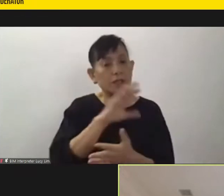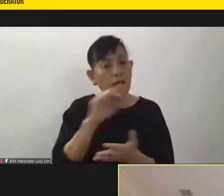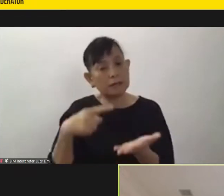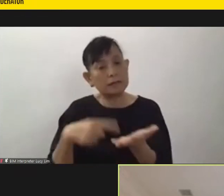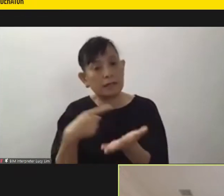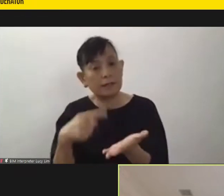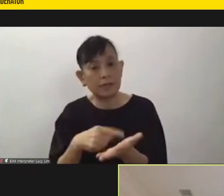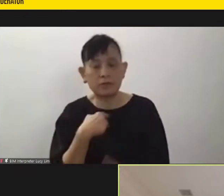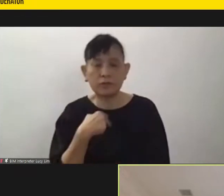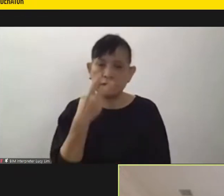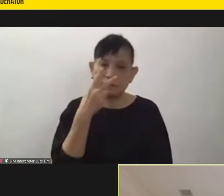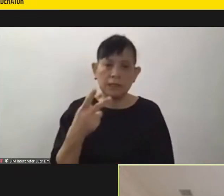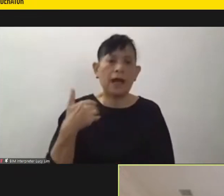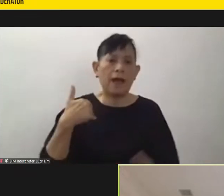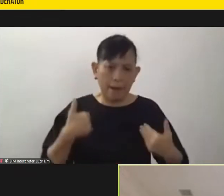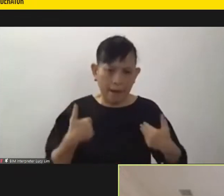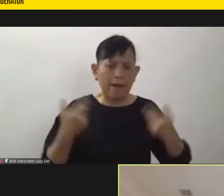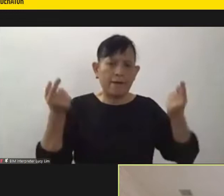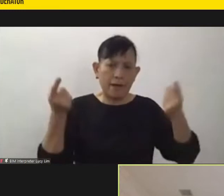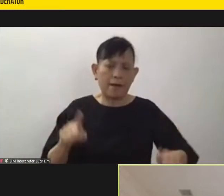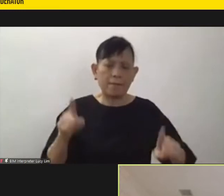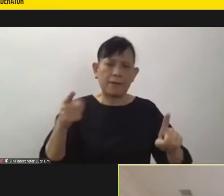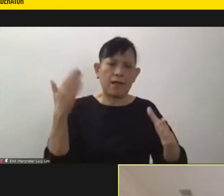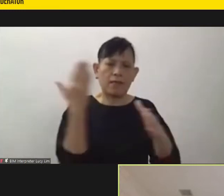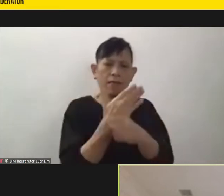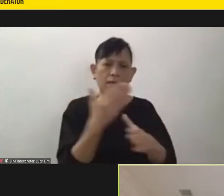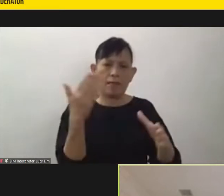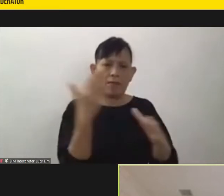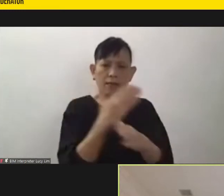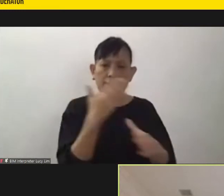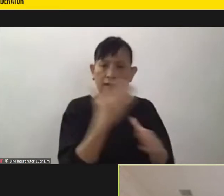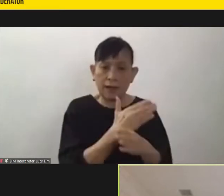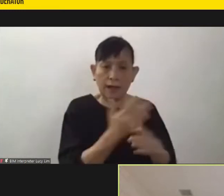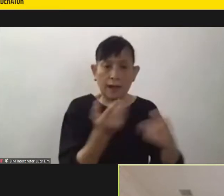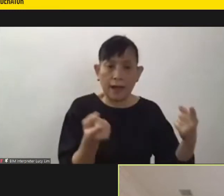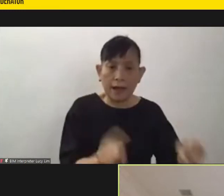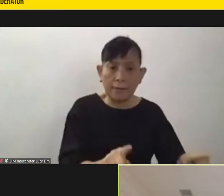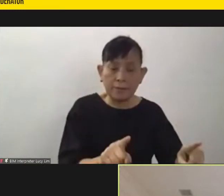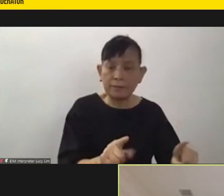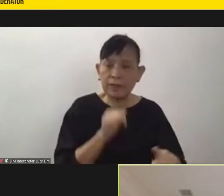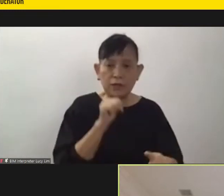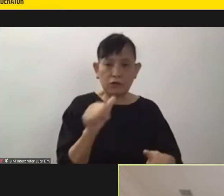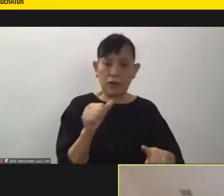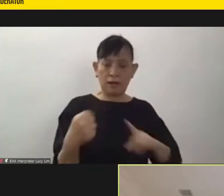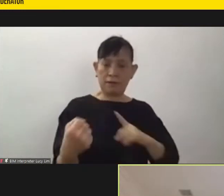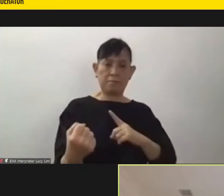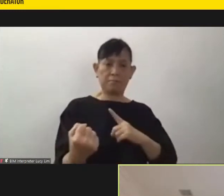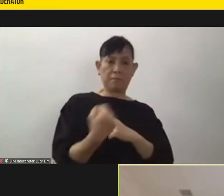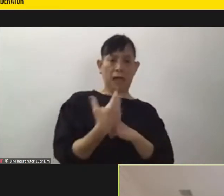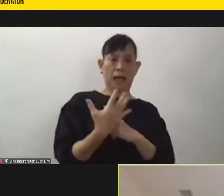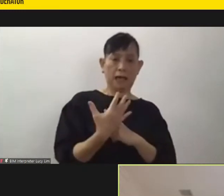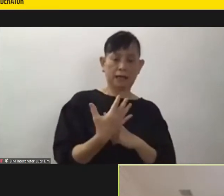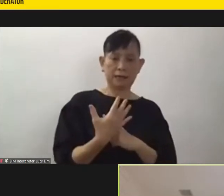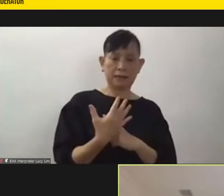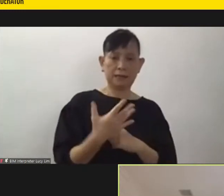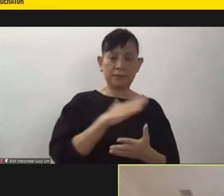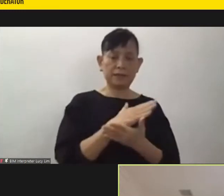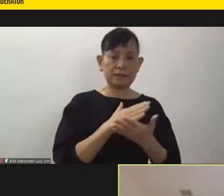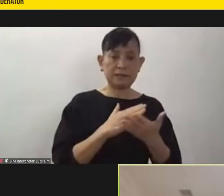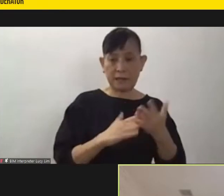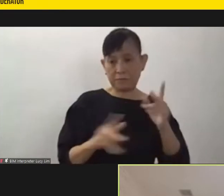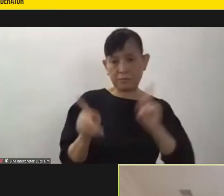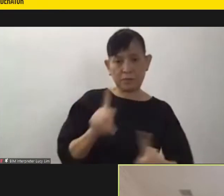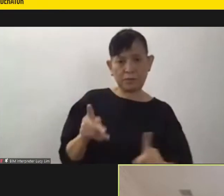we see harassment happen. These things do happen, but it doesn't impact us. And for some people, we tend to dismiss